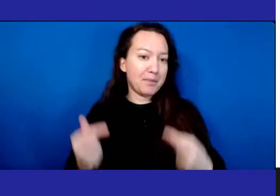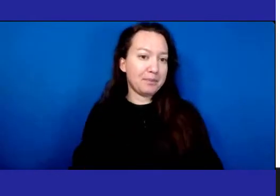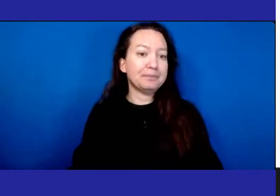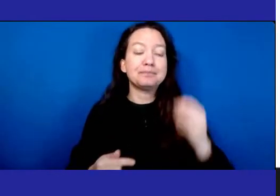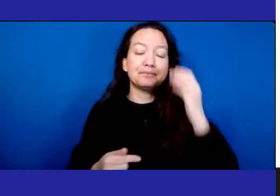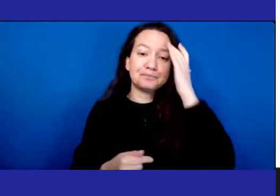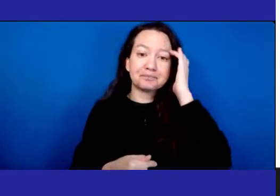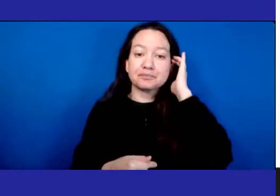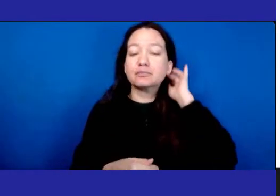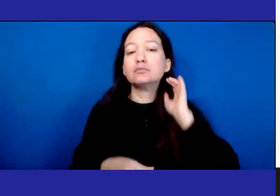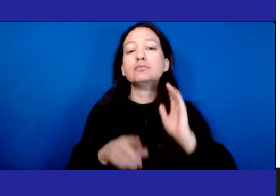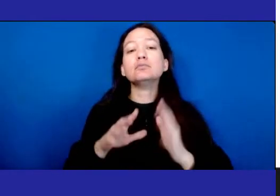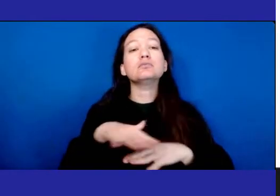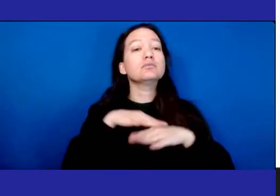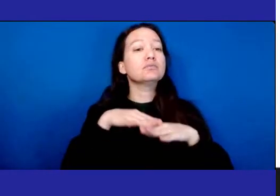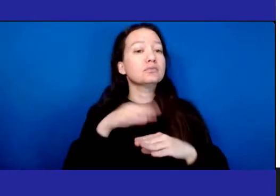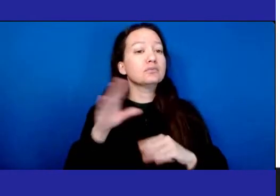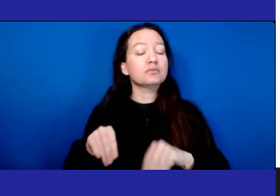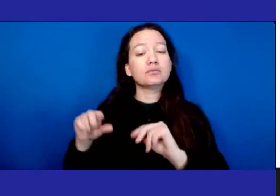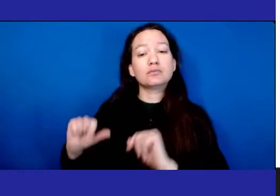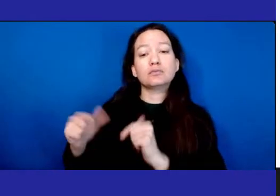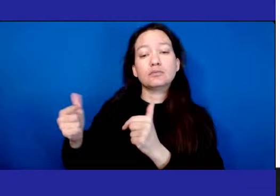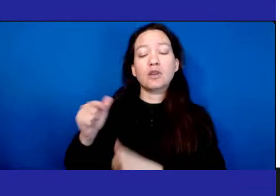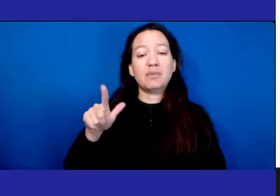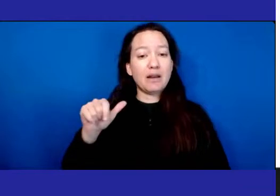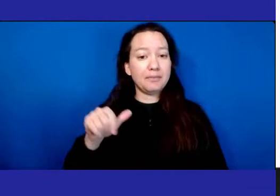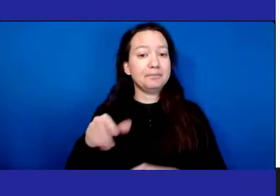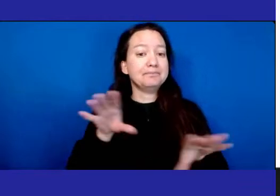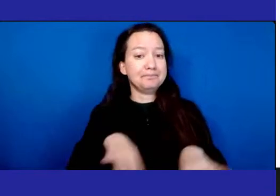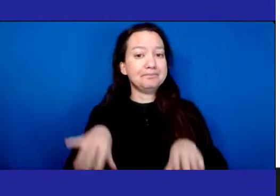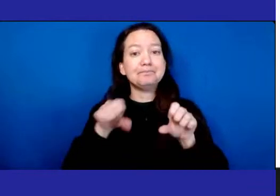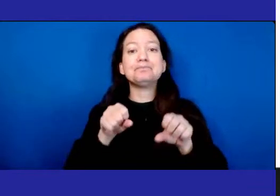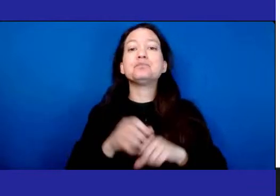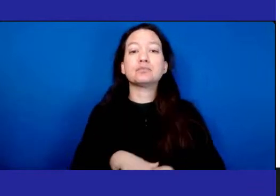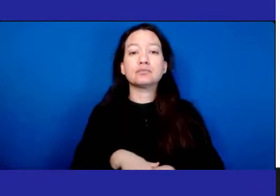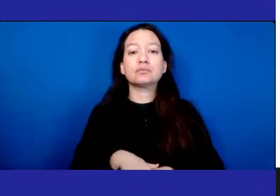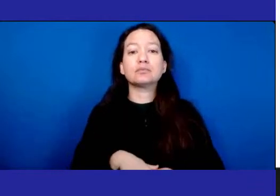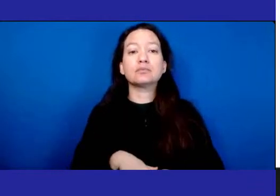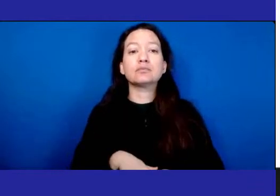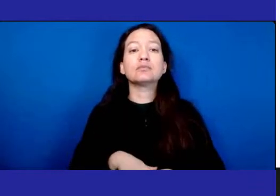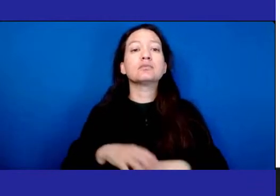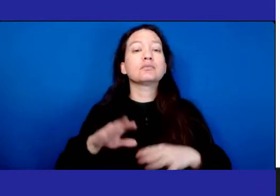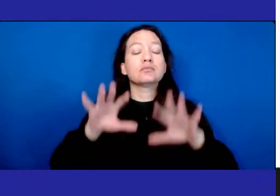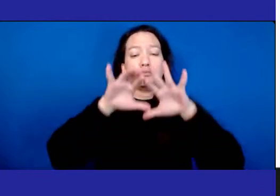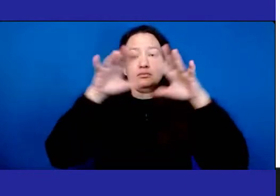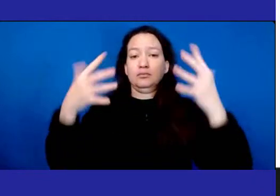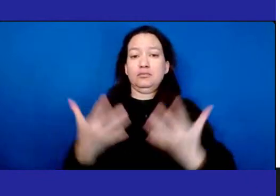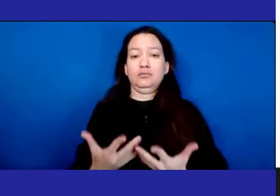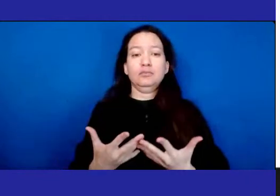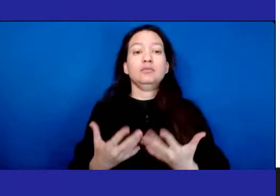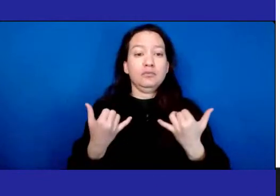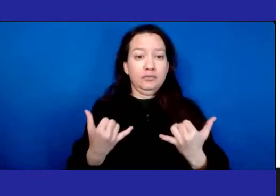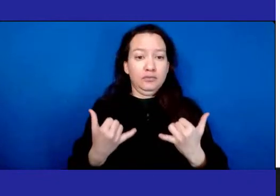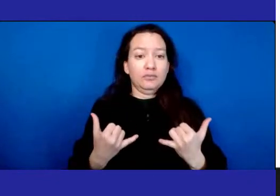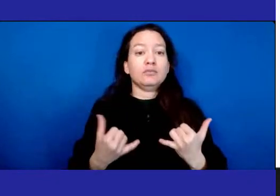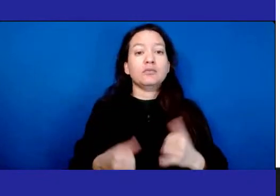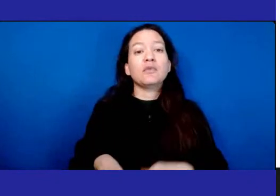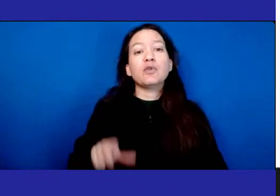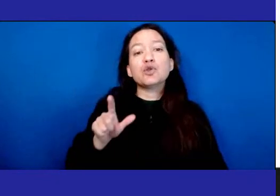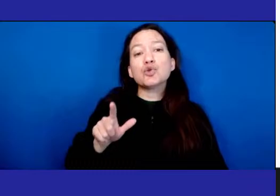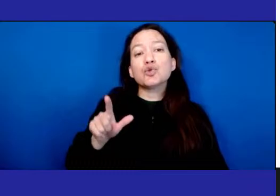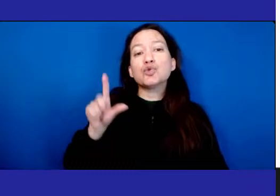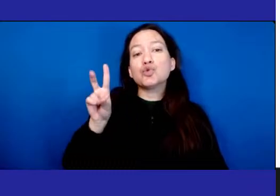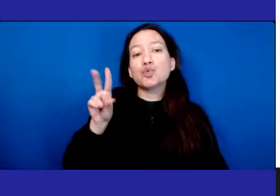this overview, and then I'll let Albina take over. So the enterprise as it currently stands is that we have